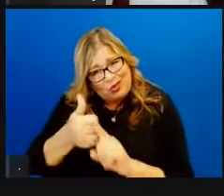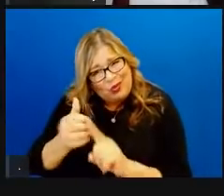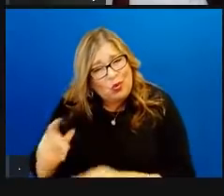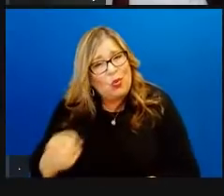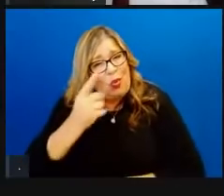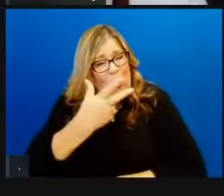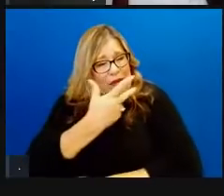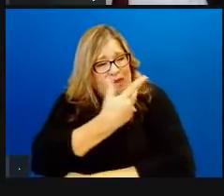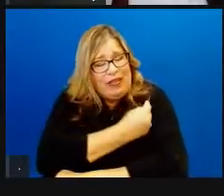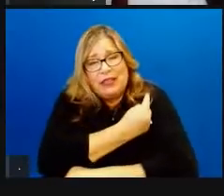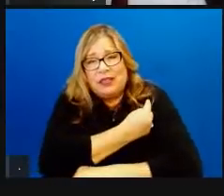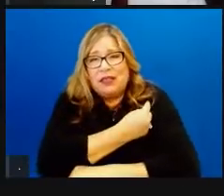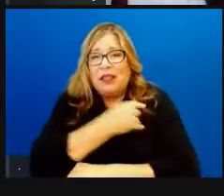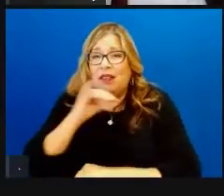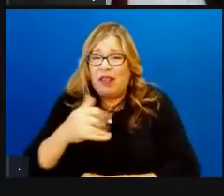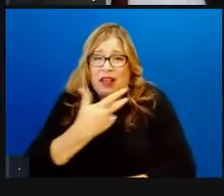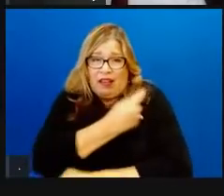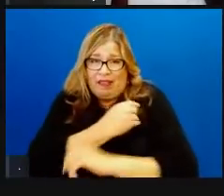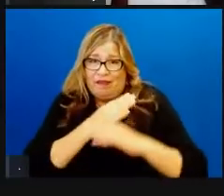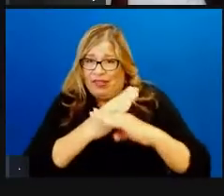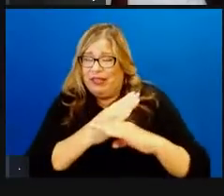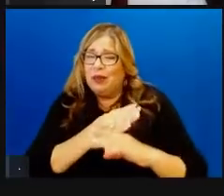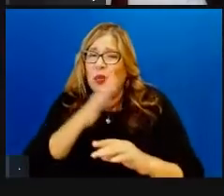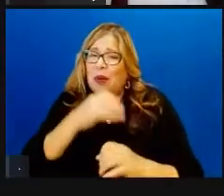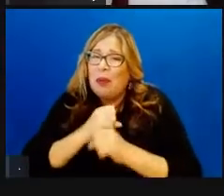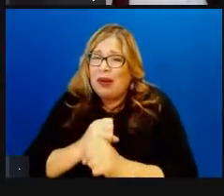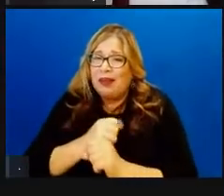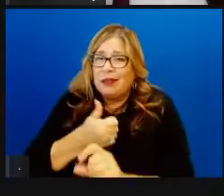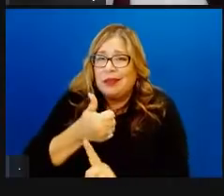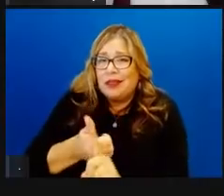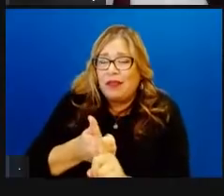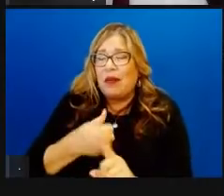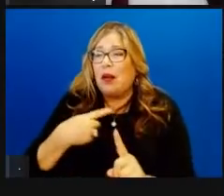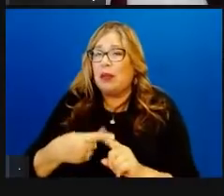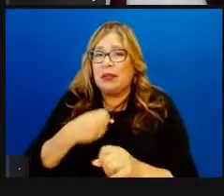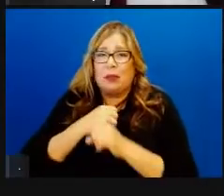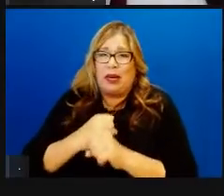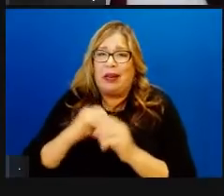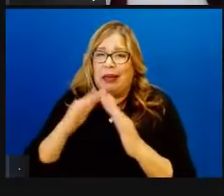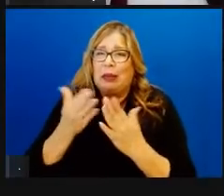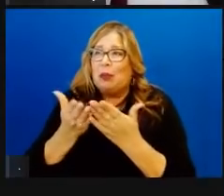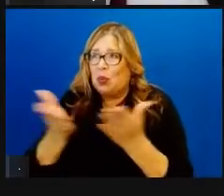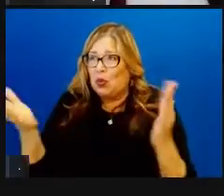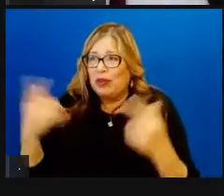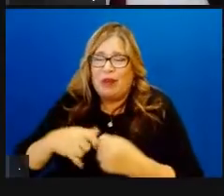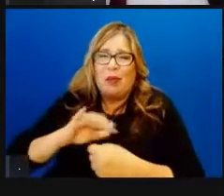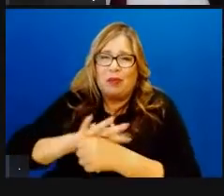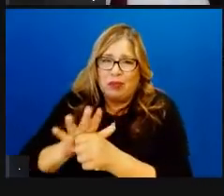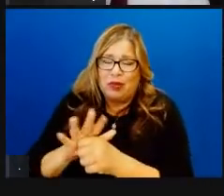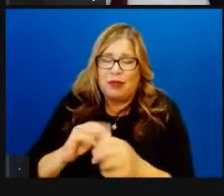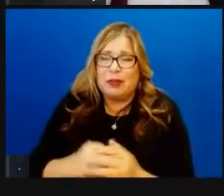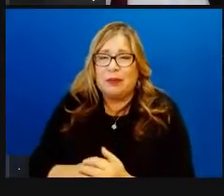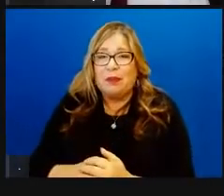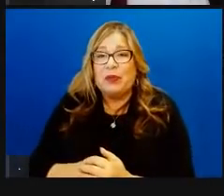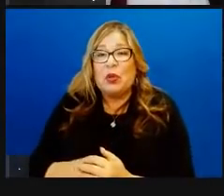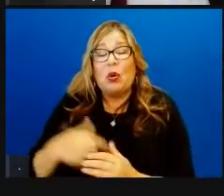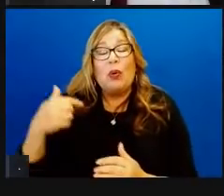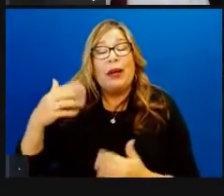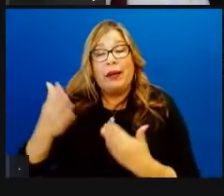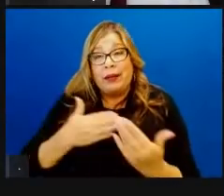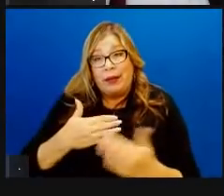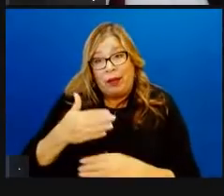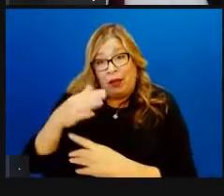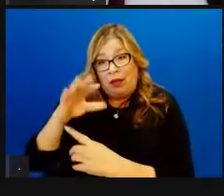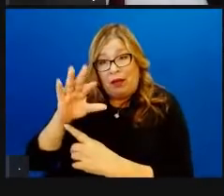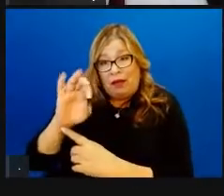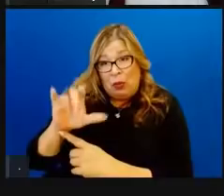to help protect not just the individuals, but the community at large. And we're going to look at all of these different factors, as well